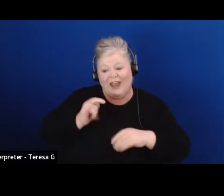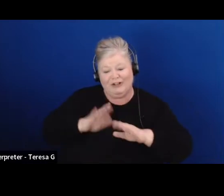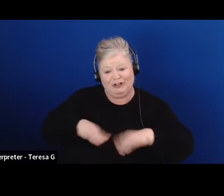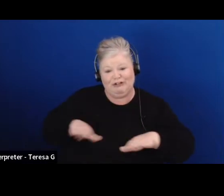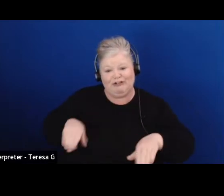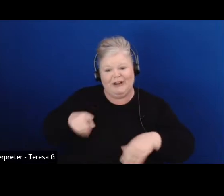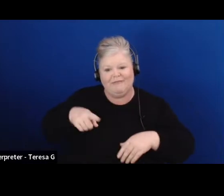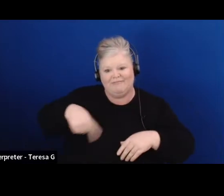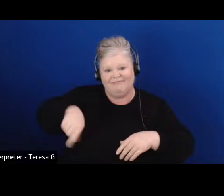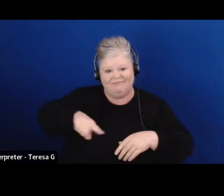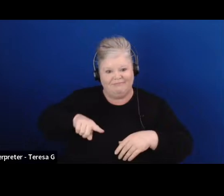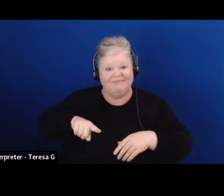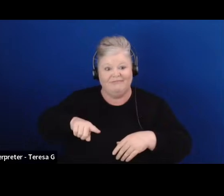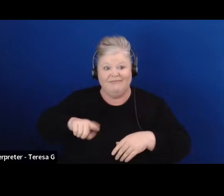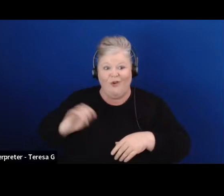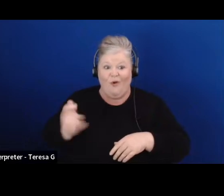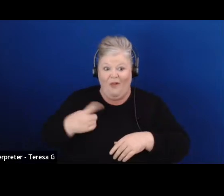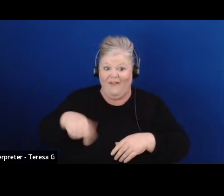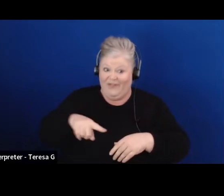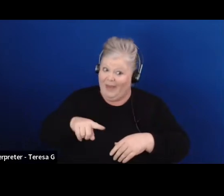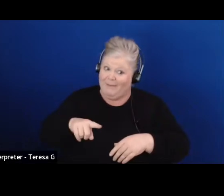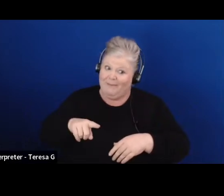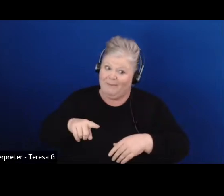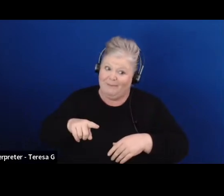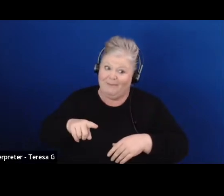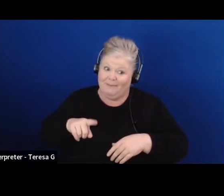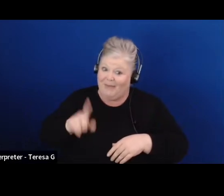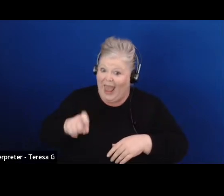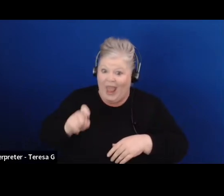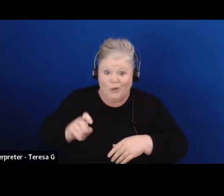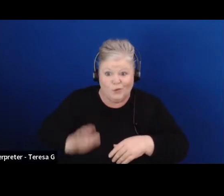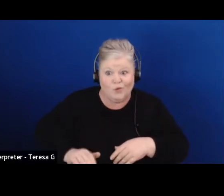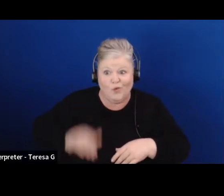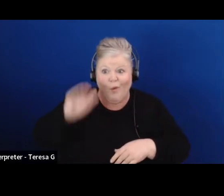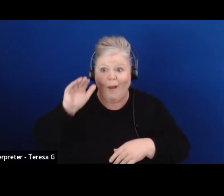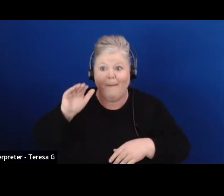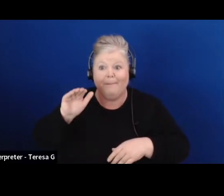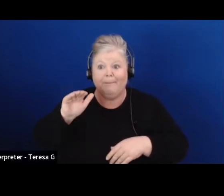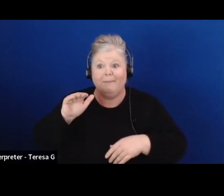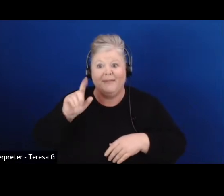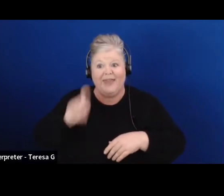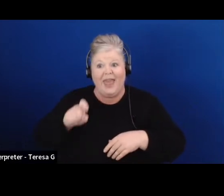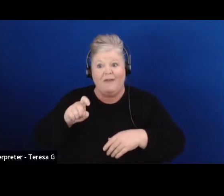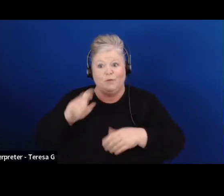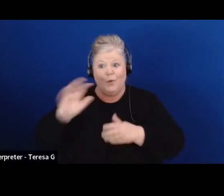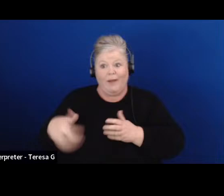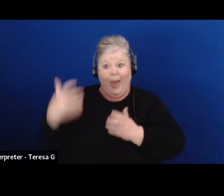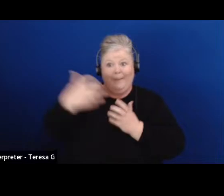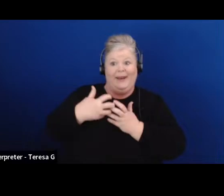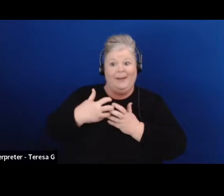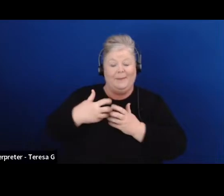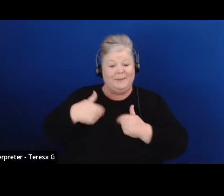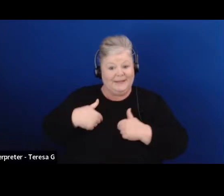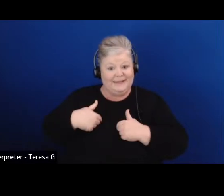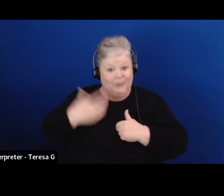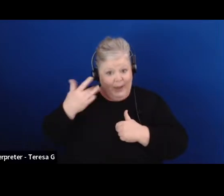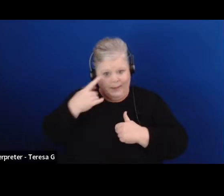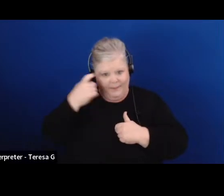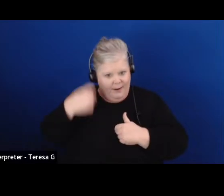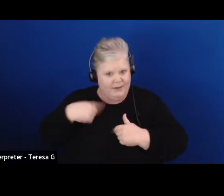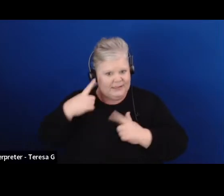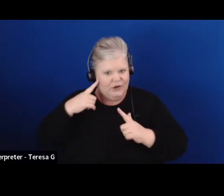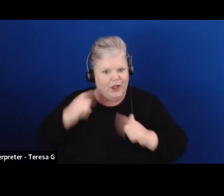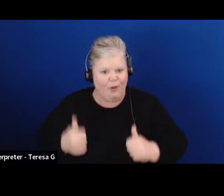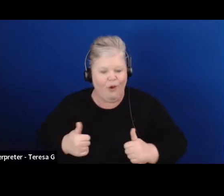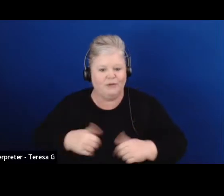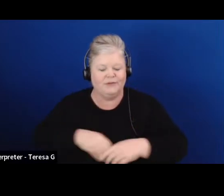had to grow up and make accommodations for me because of my hearing loss.